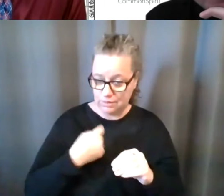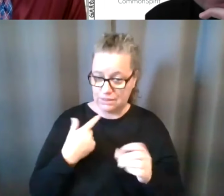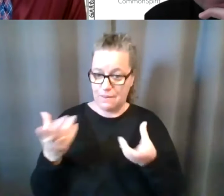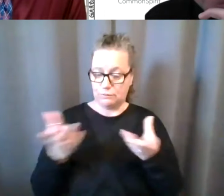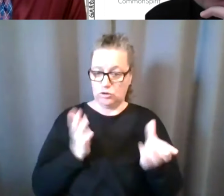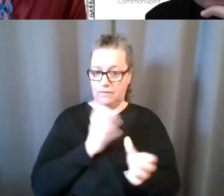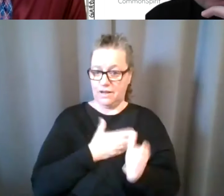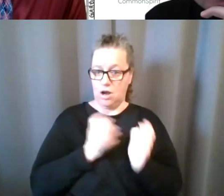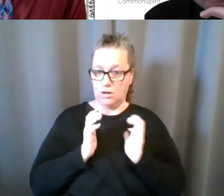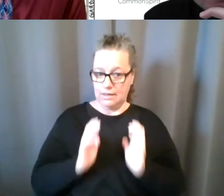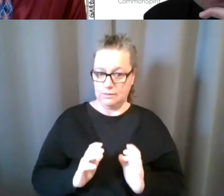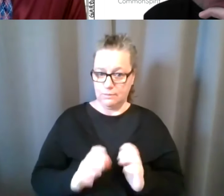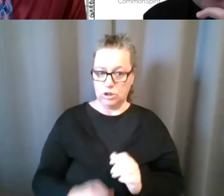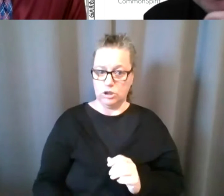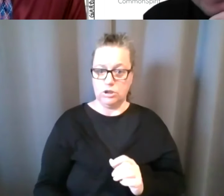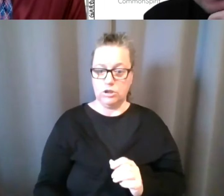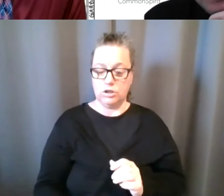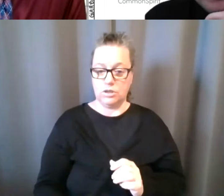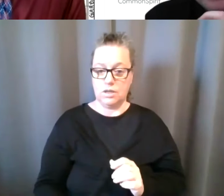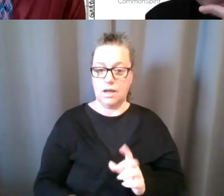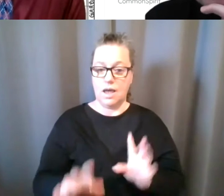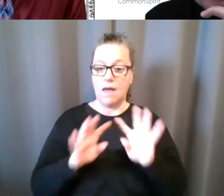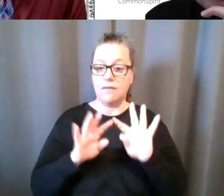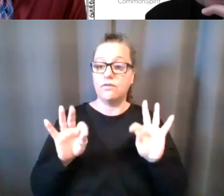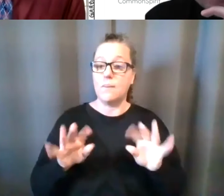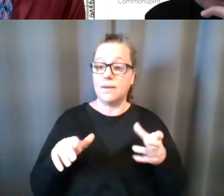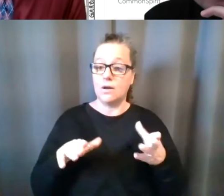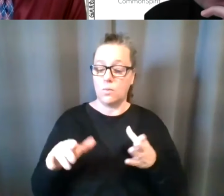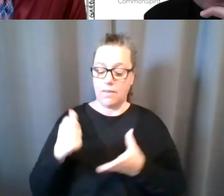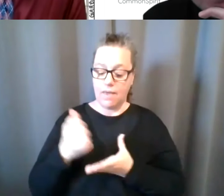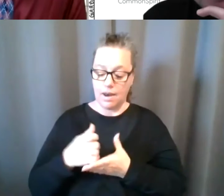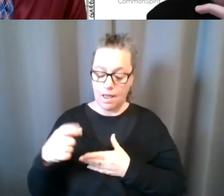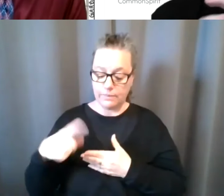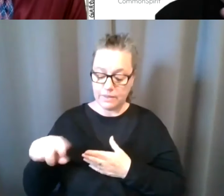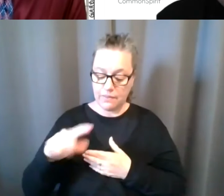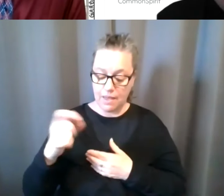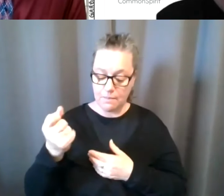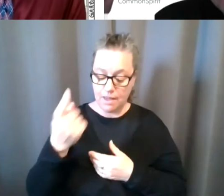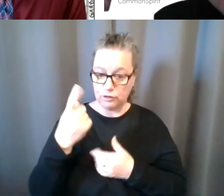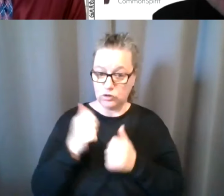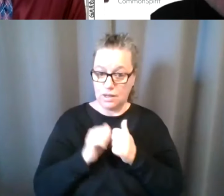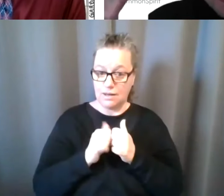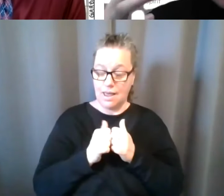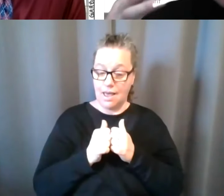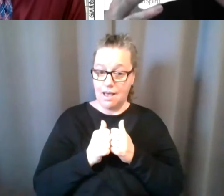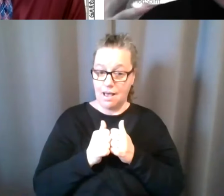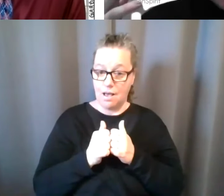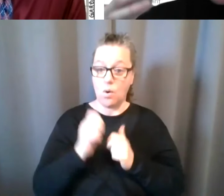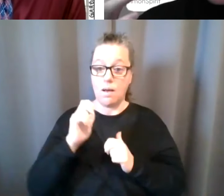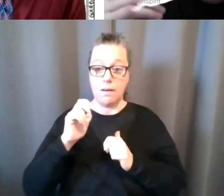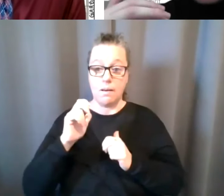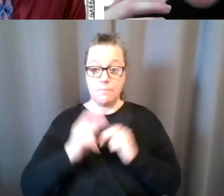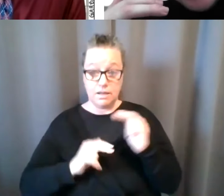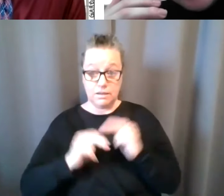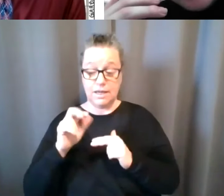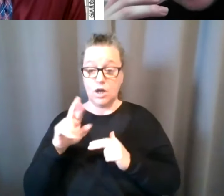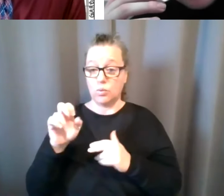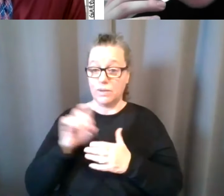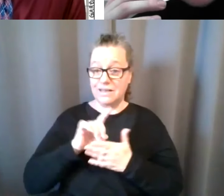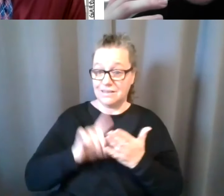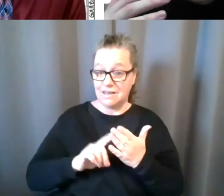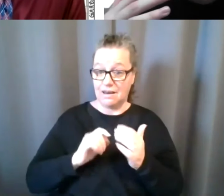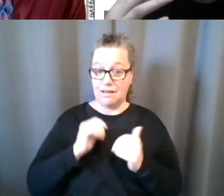customers and framing it in a way that helps them understand how by building or redesigning our